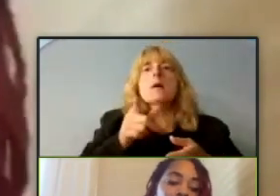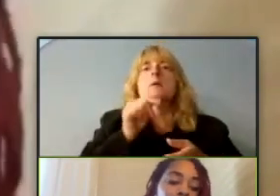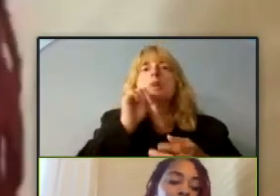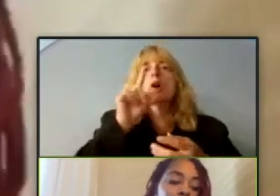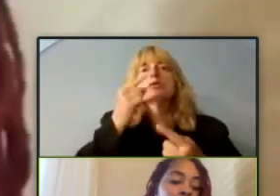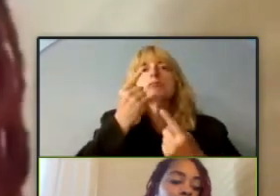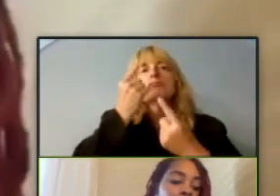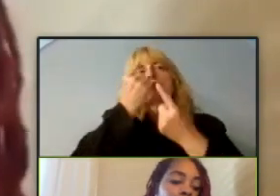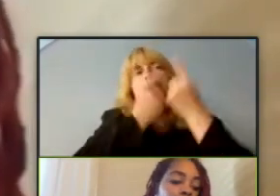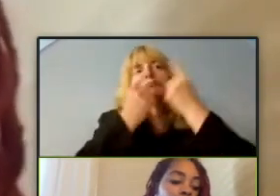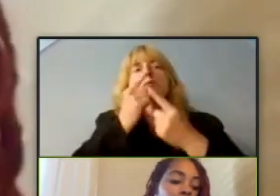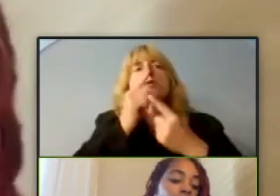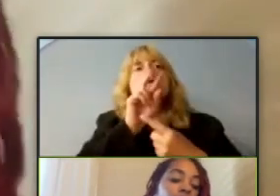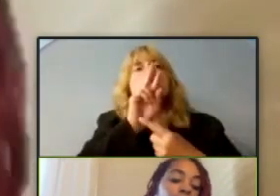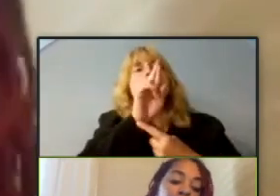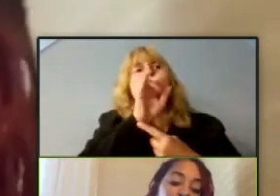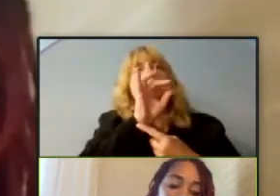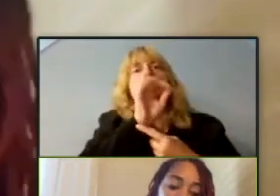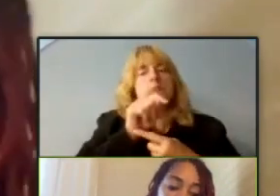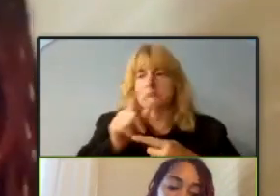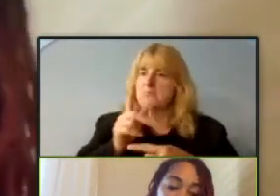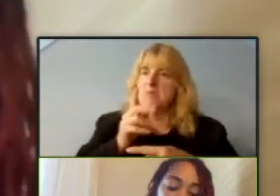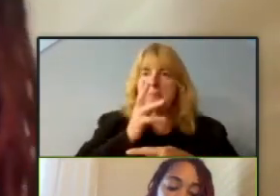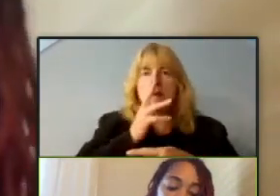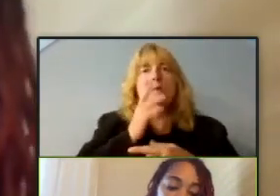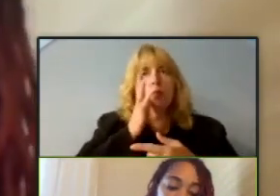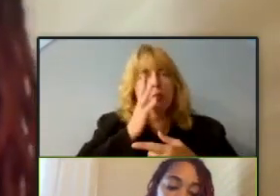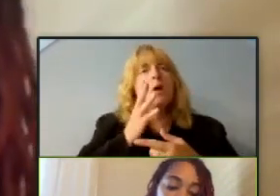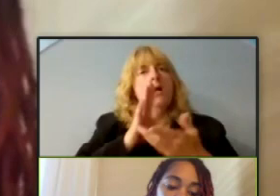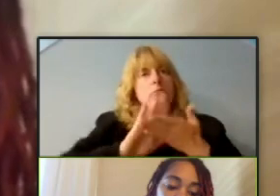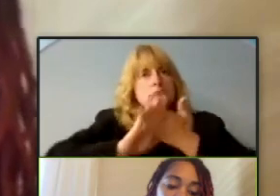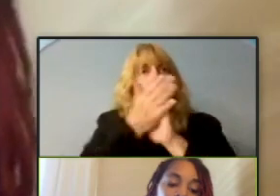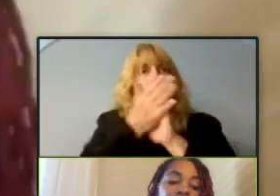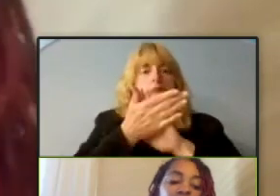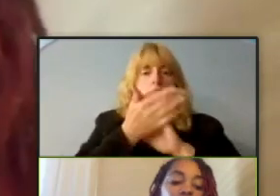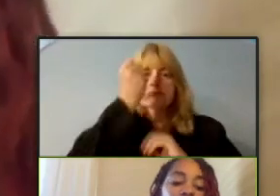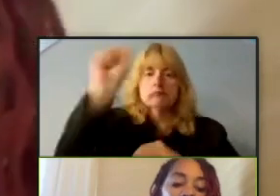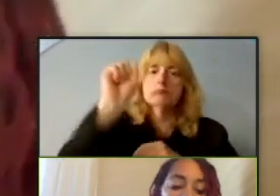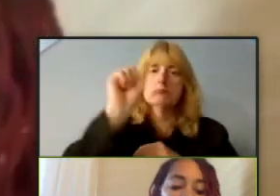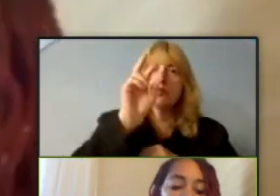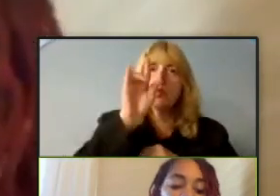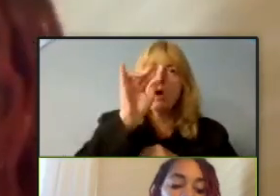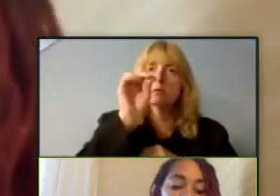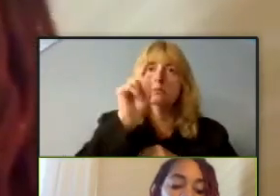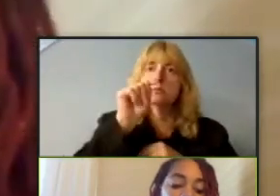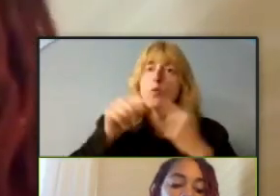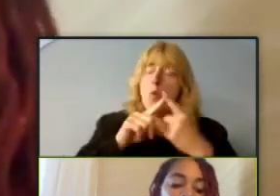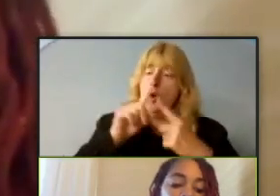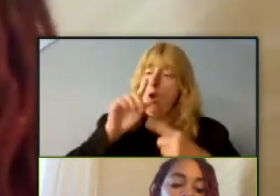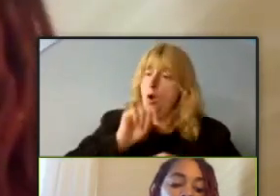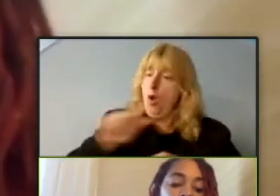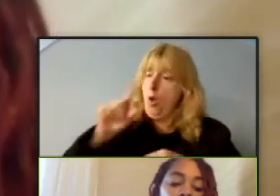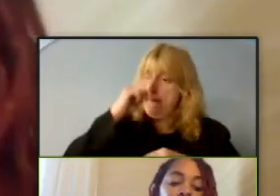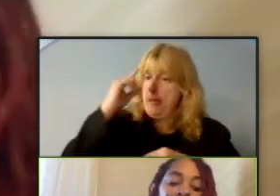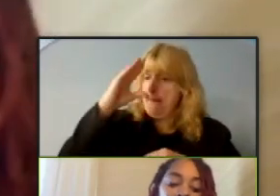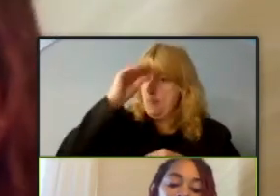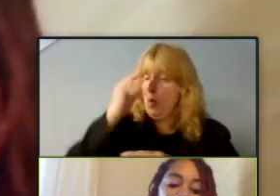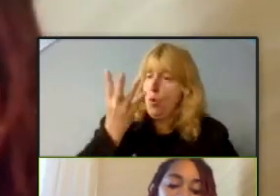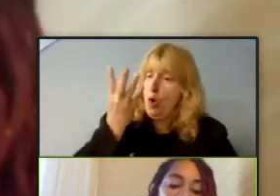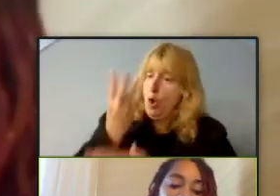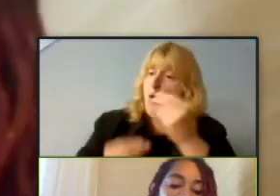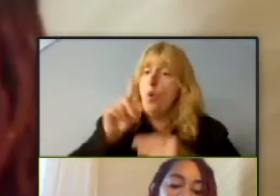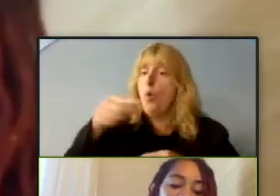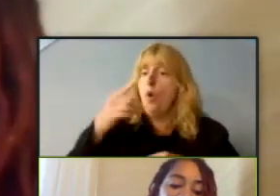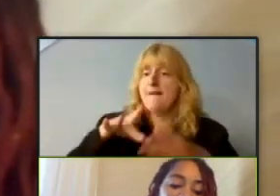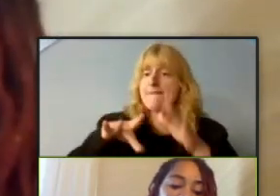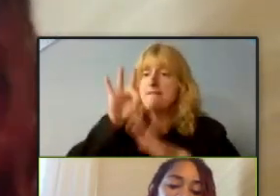riot. When all the Black boys are gone, when we can only find their bones, will we display them